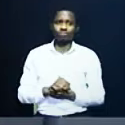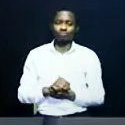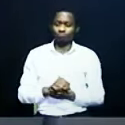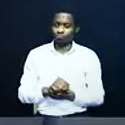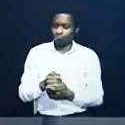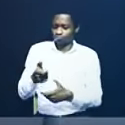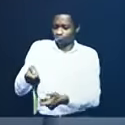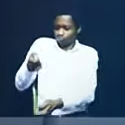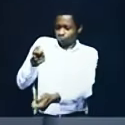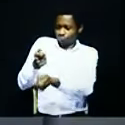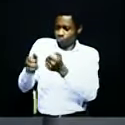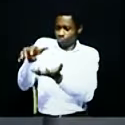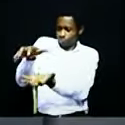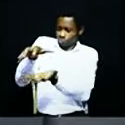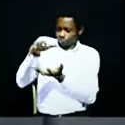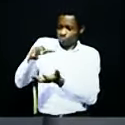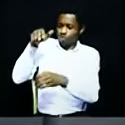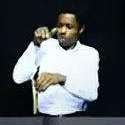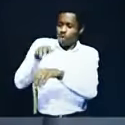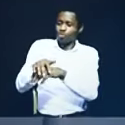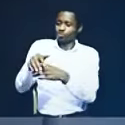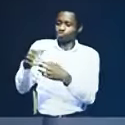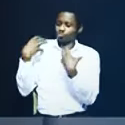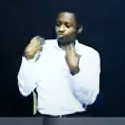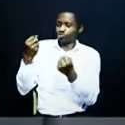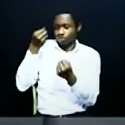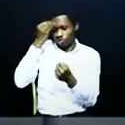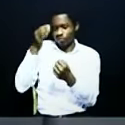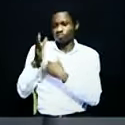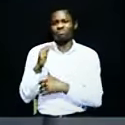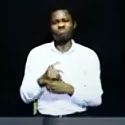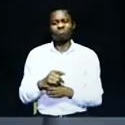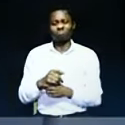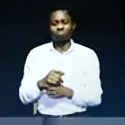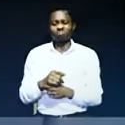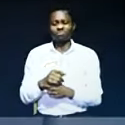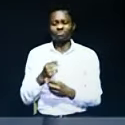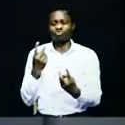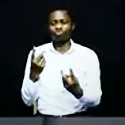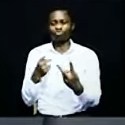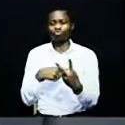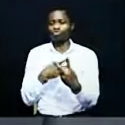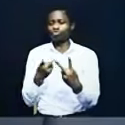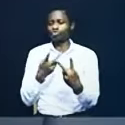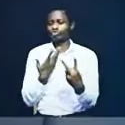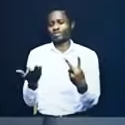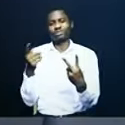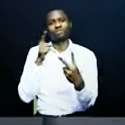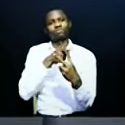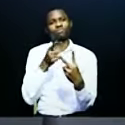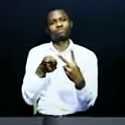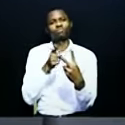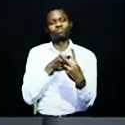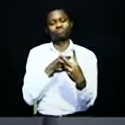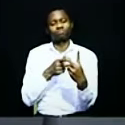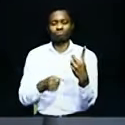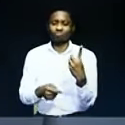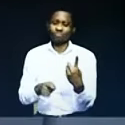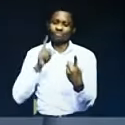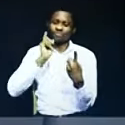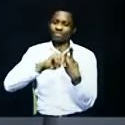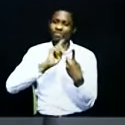one. Number one, two things I will suggest. Just to maintain a close relationship with the